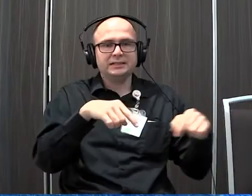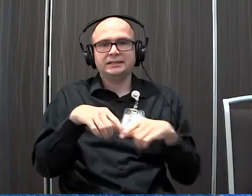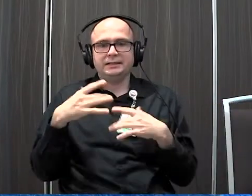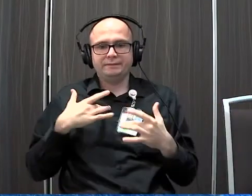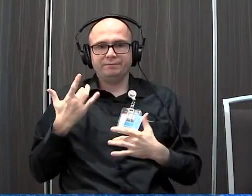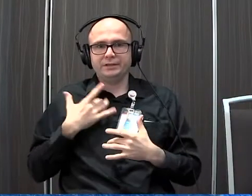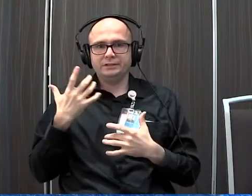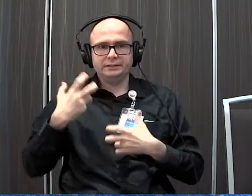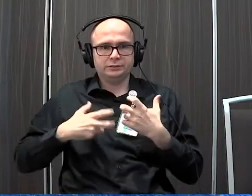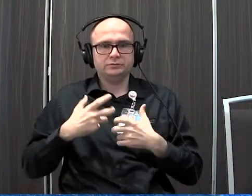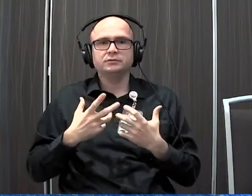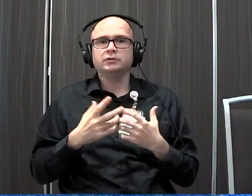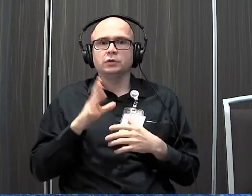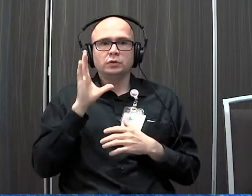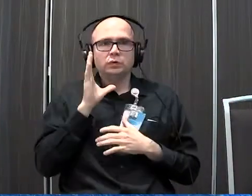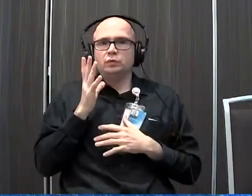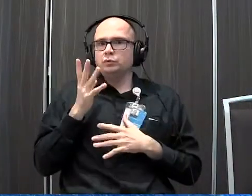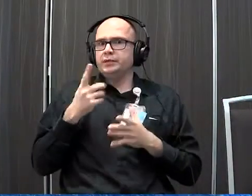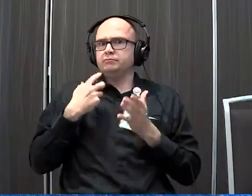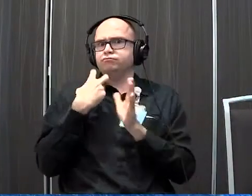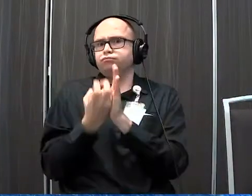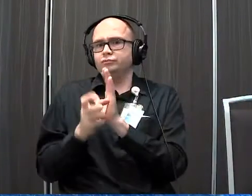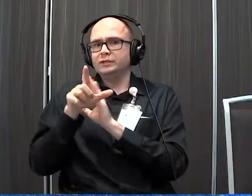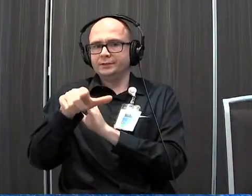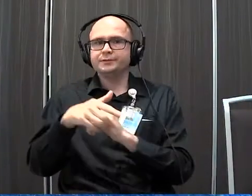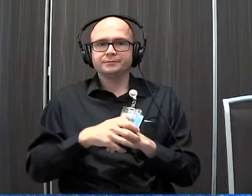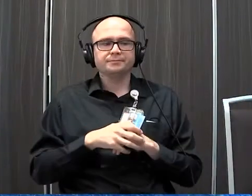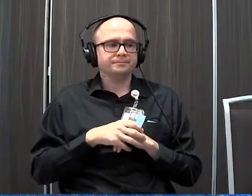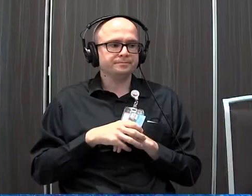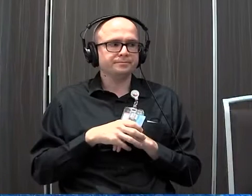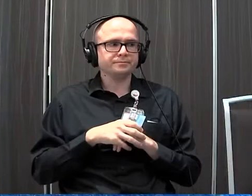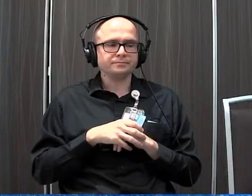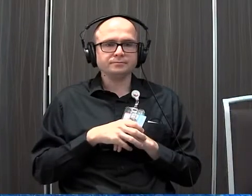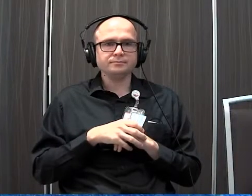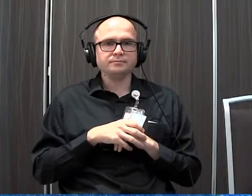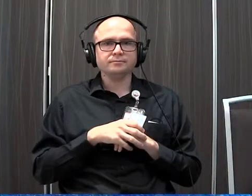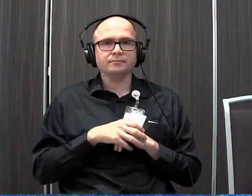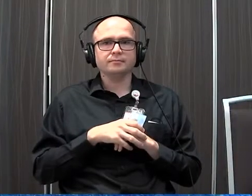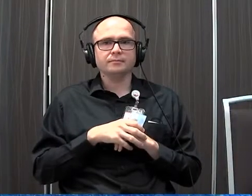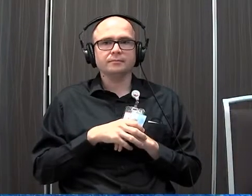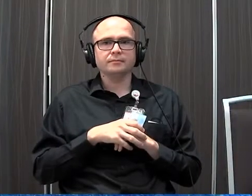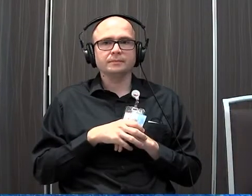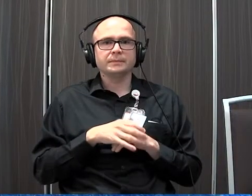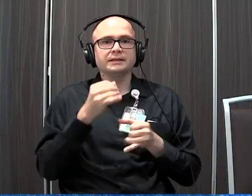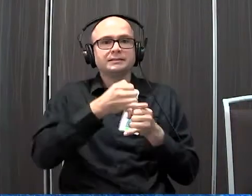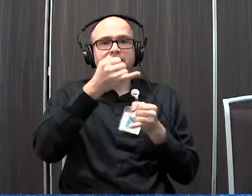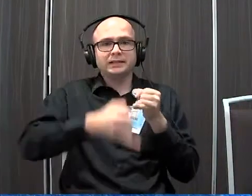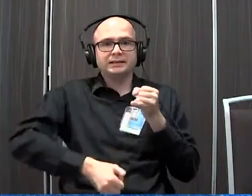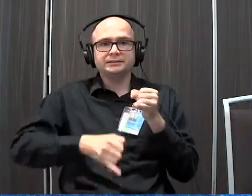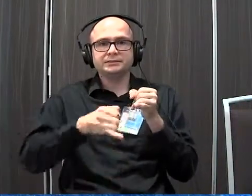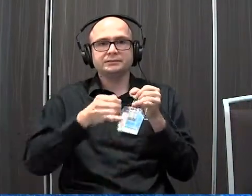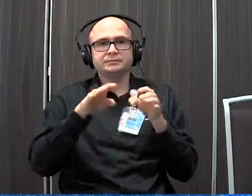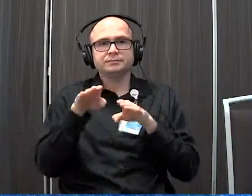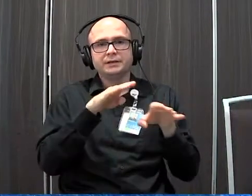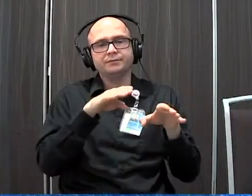that's all I'll say for now, because we're going to be talking at length about that in our next presentation. And finally, for the behavioral domain, it's just